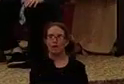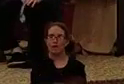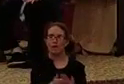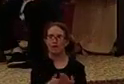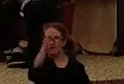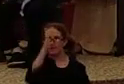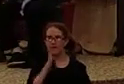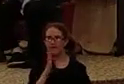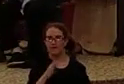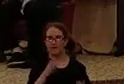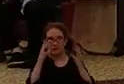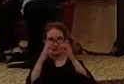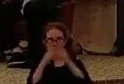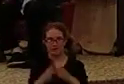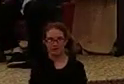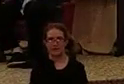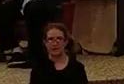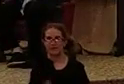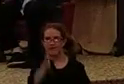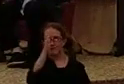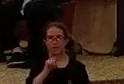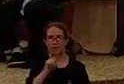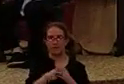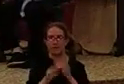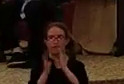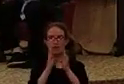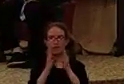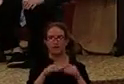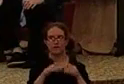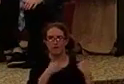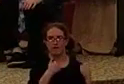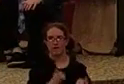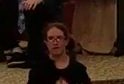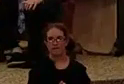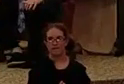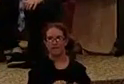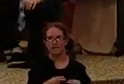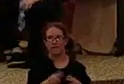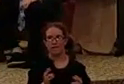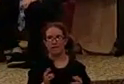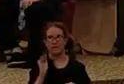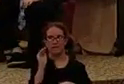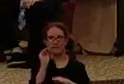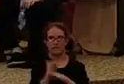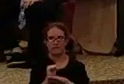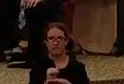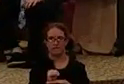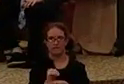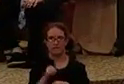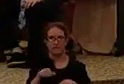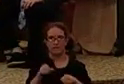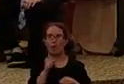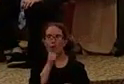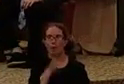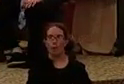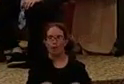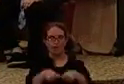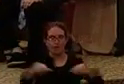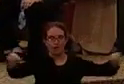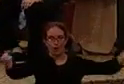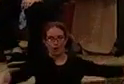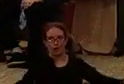God has placed you here. And God began to speak to my heart. And the very next night, I went to an old-fashioned